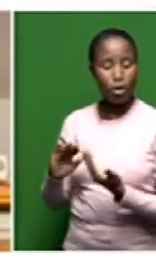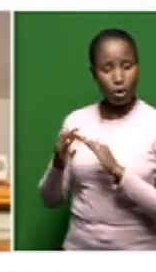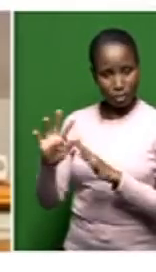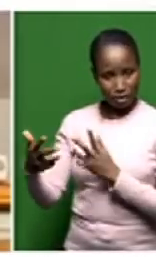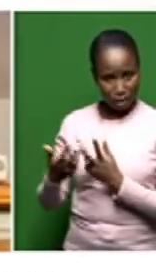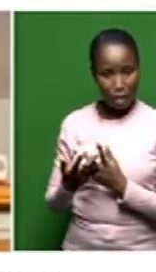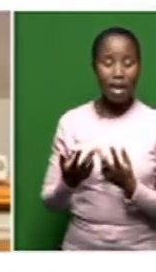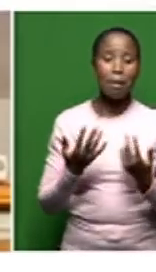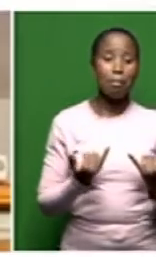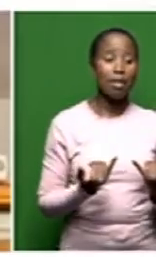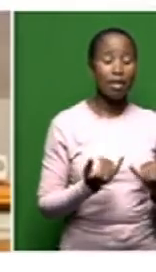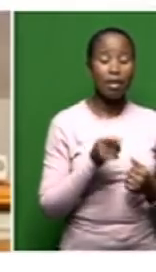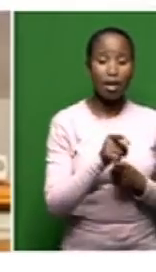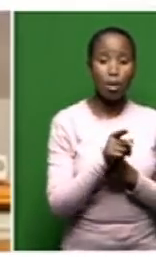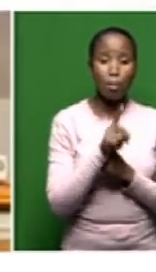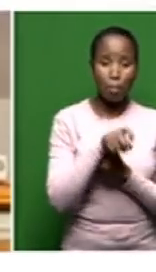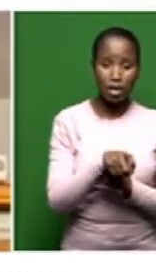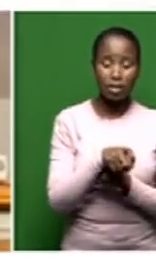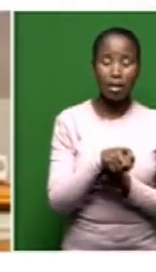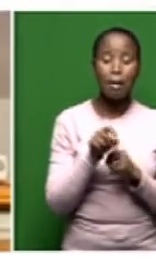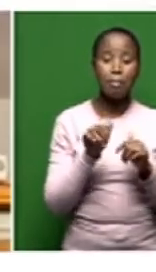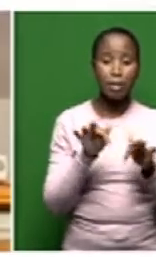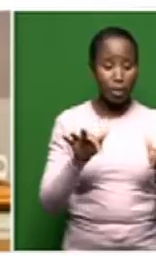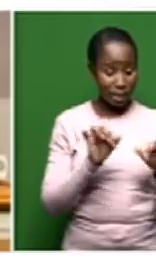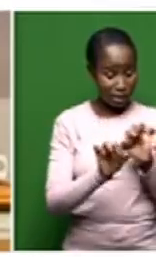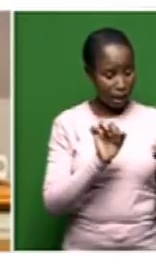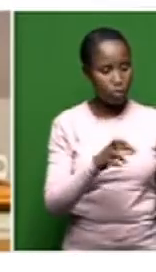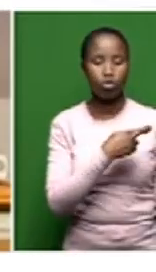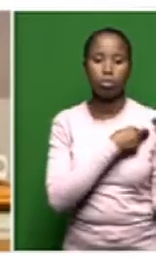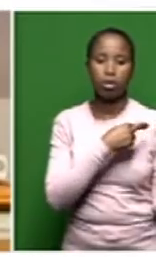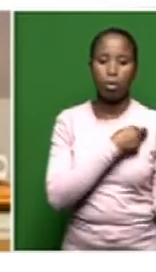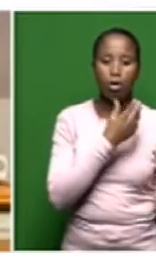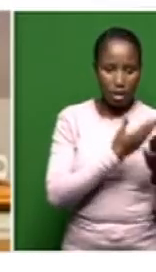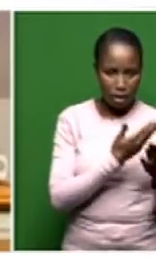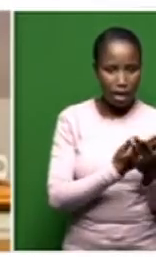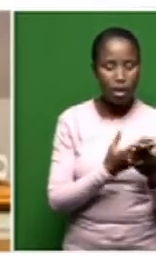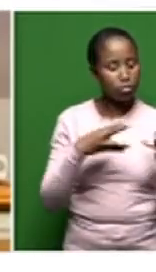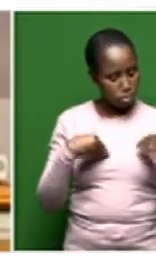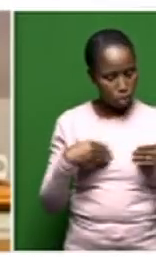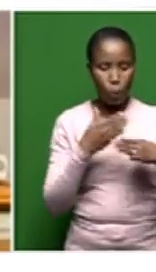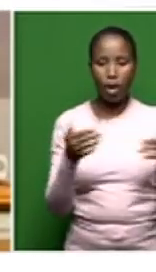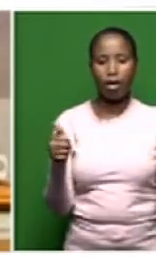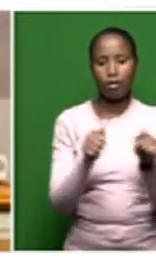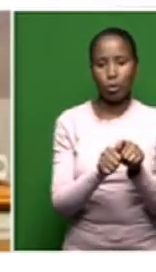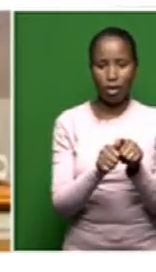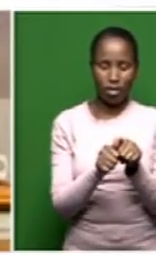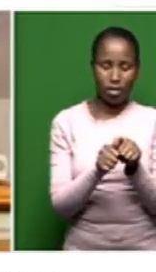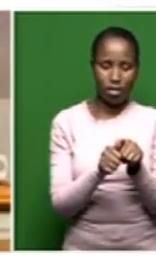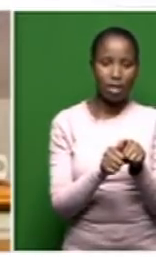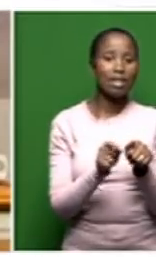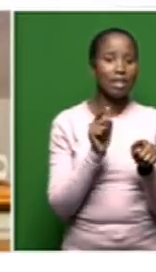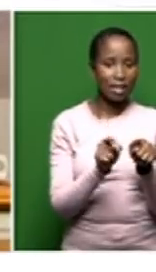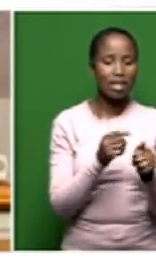a grown-upness, a kind of maturity and responsibility to get into a coalitions, you know, in